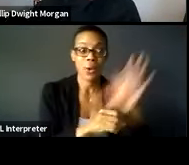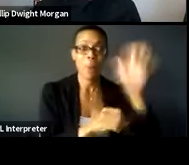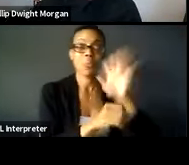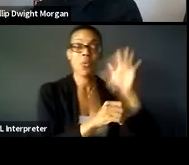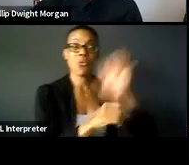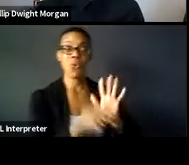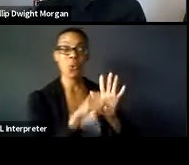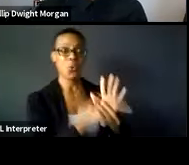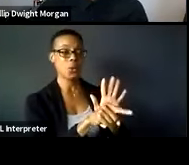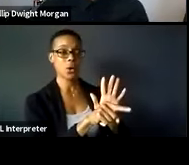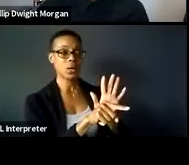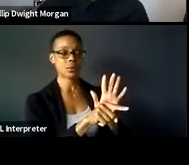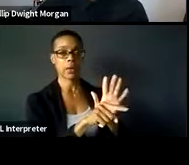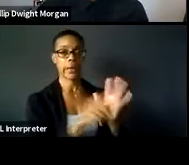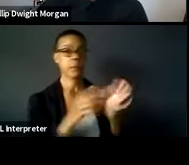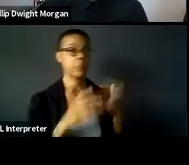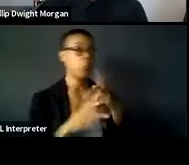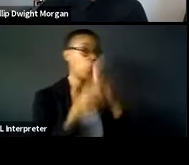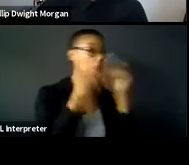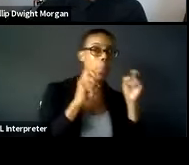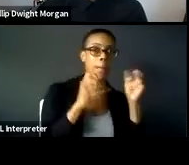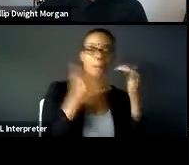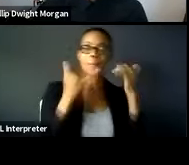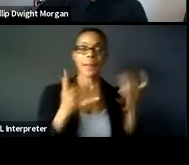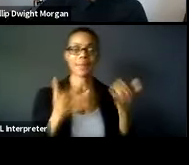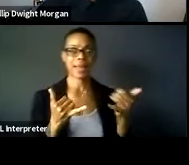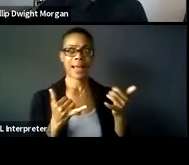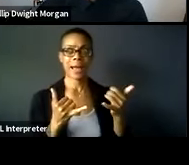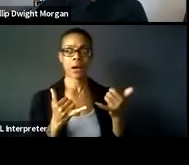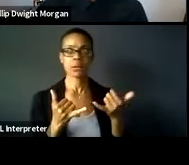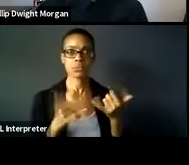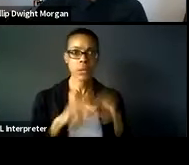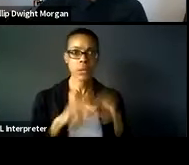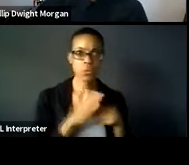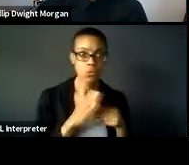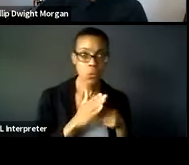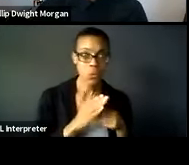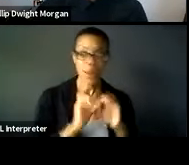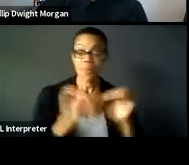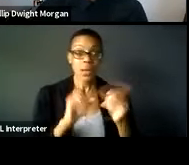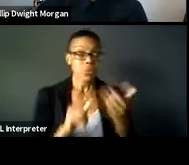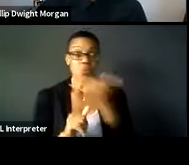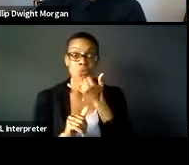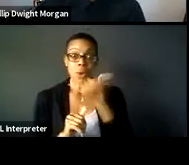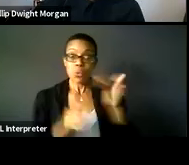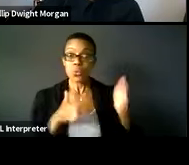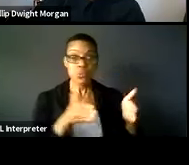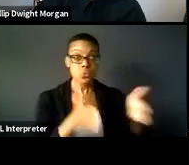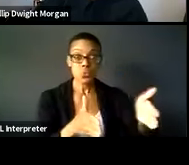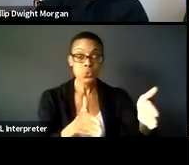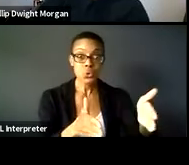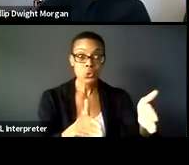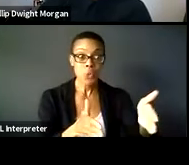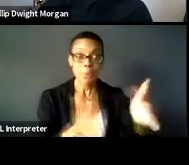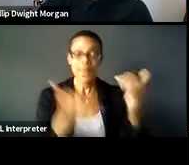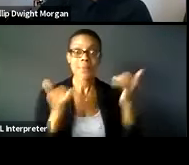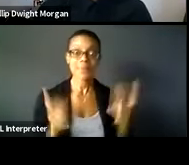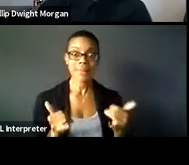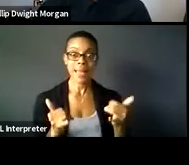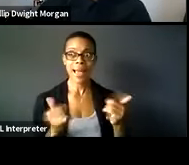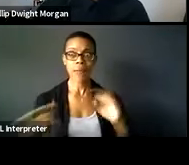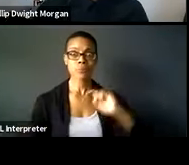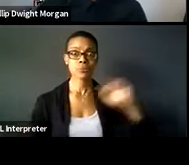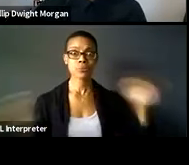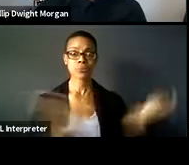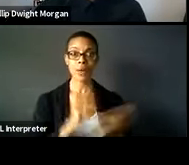almost unattainable and unaffordable. There was nothing wrong with the streets that I grew up on, because those developers find no problem with it now. They're trying to,